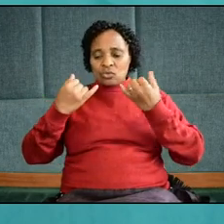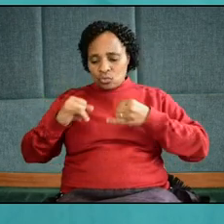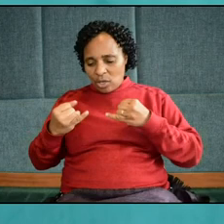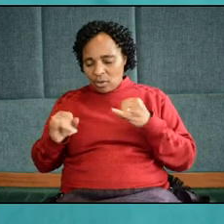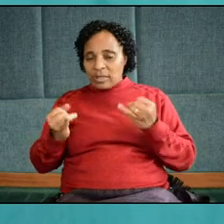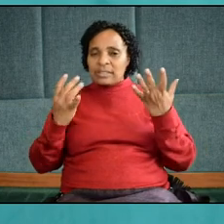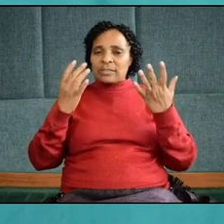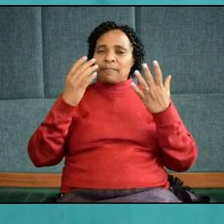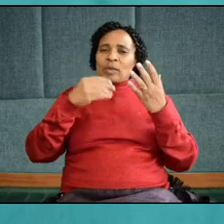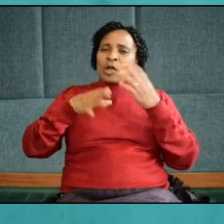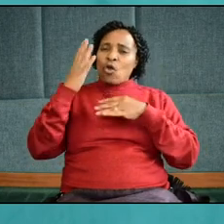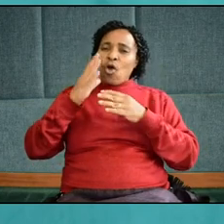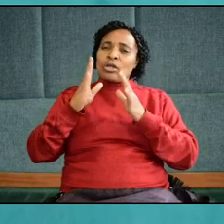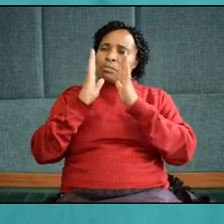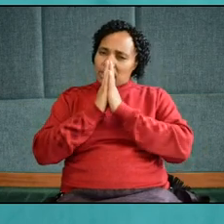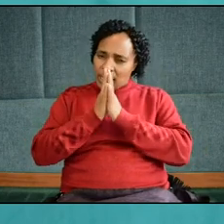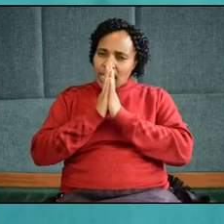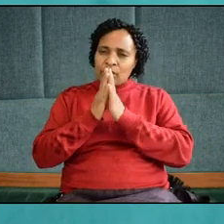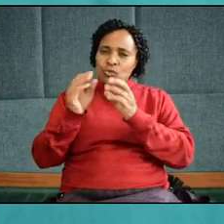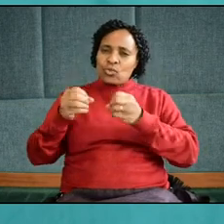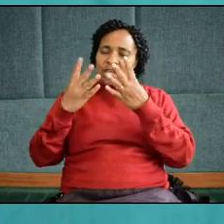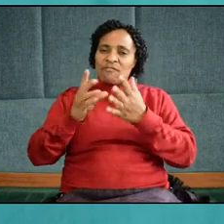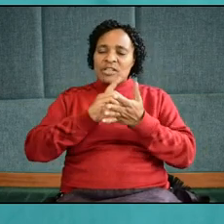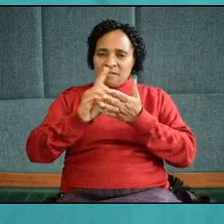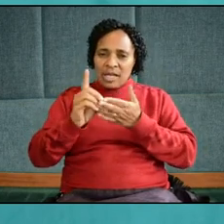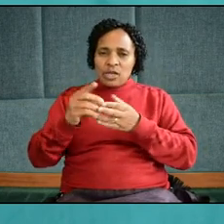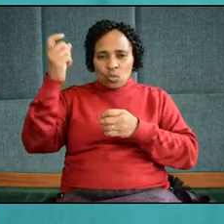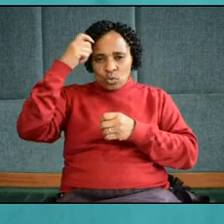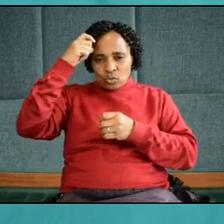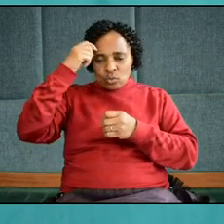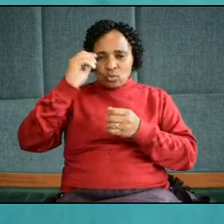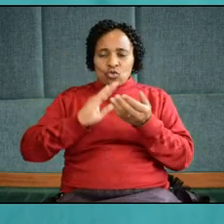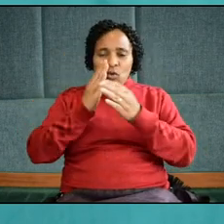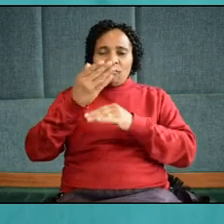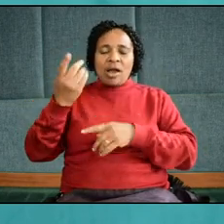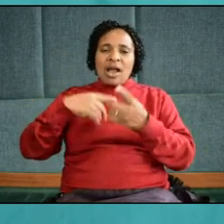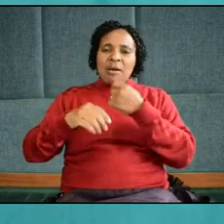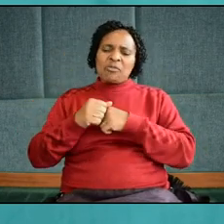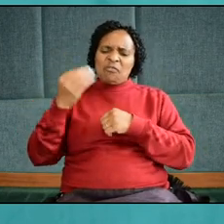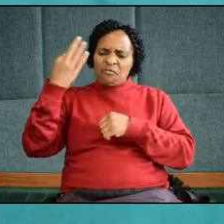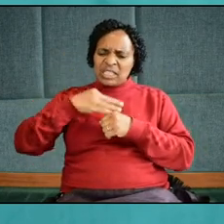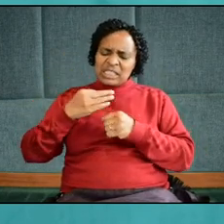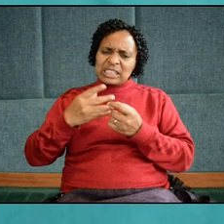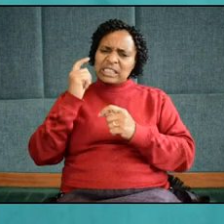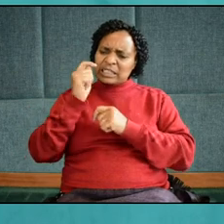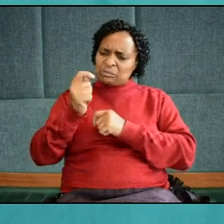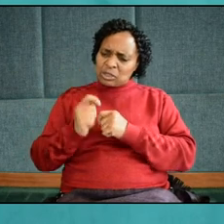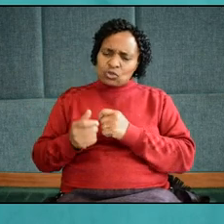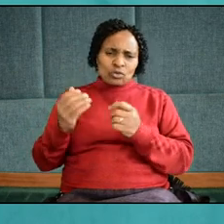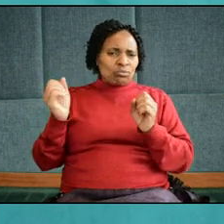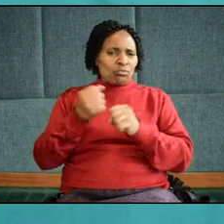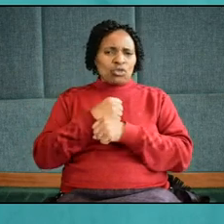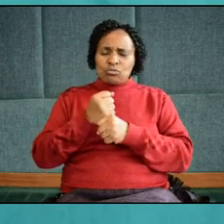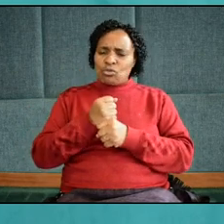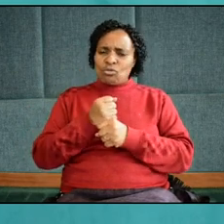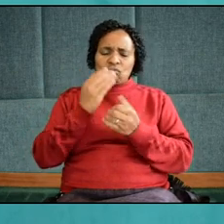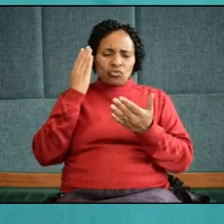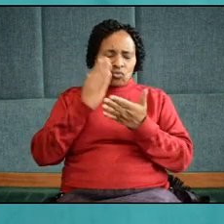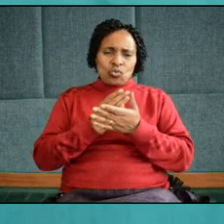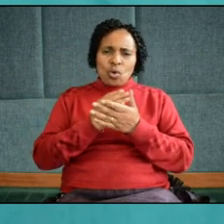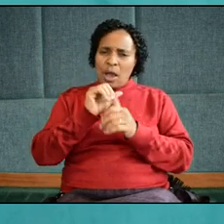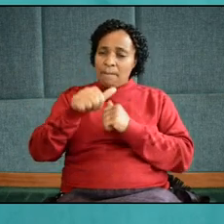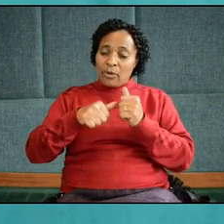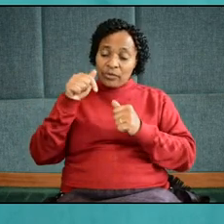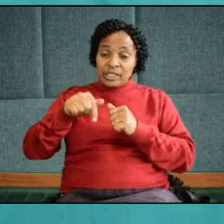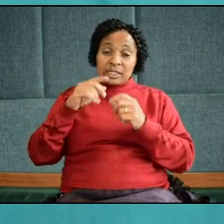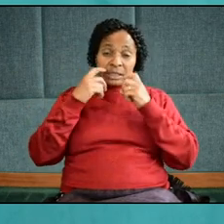us divine wisdom and strength to overcome it. Facing temptation is not a justification for sin. And that's what we're being told again